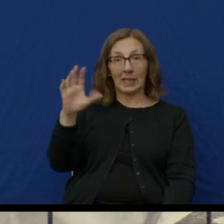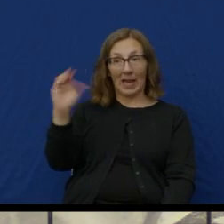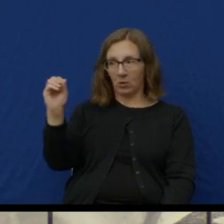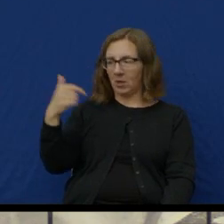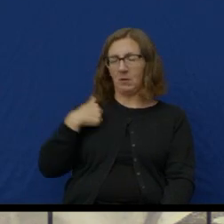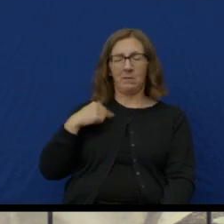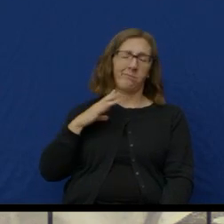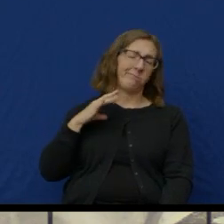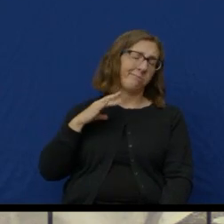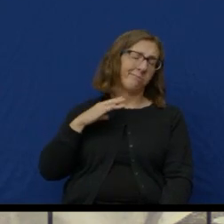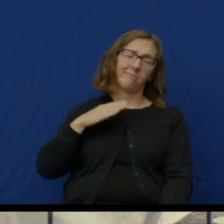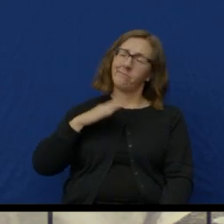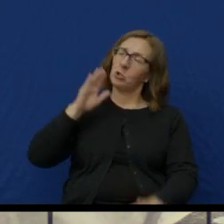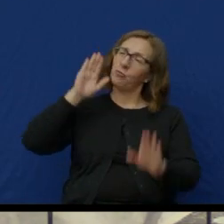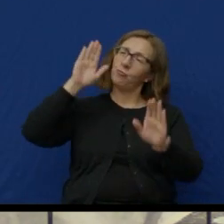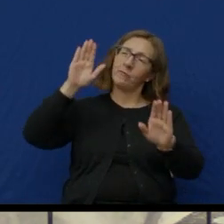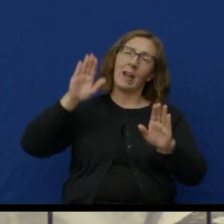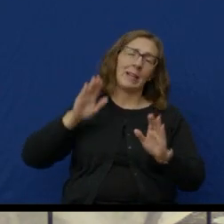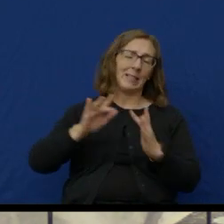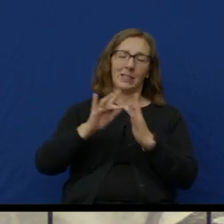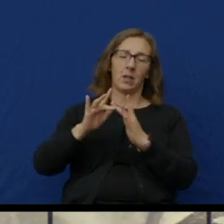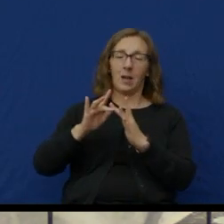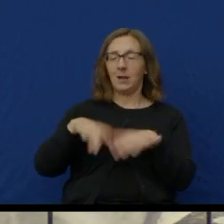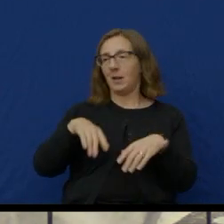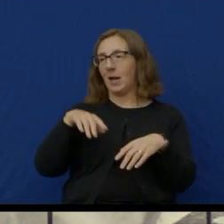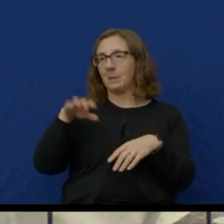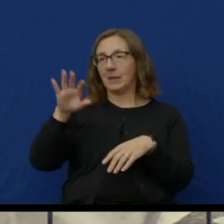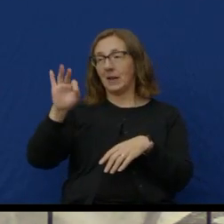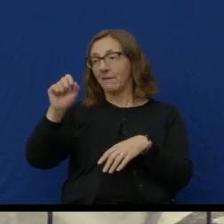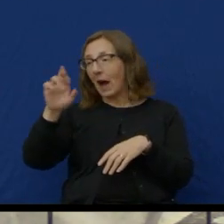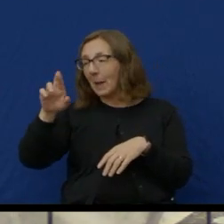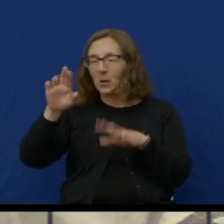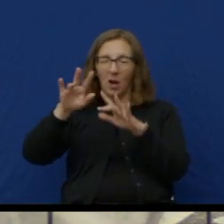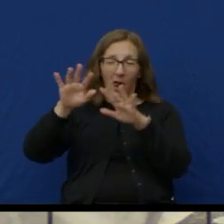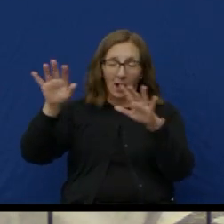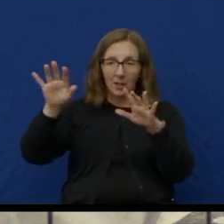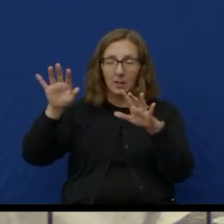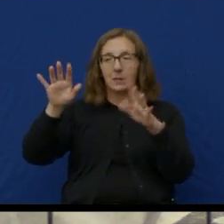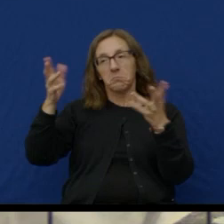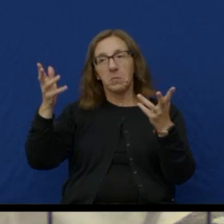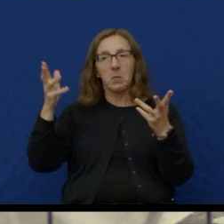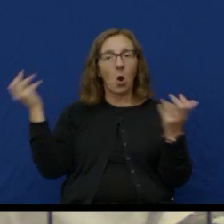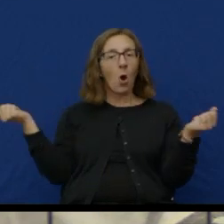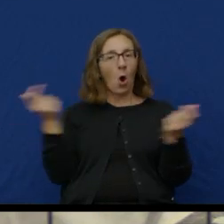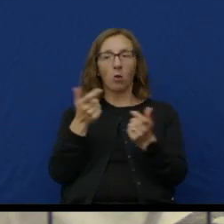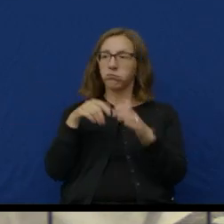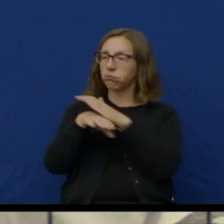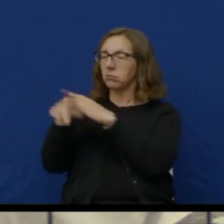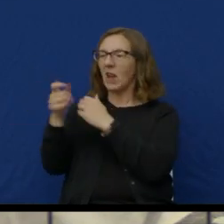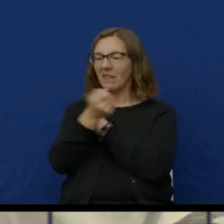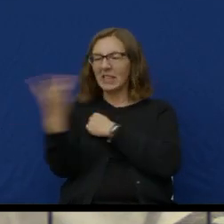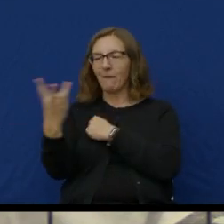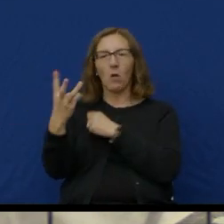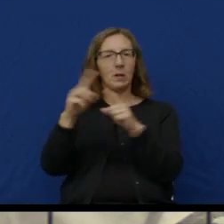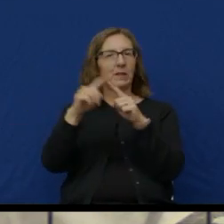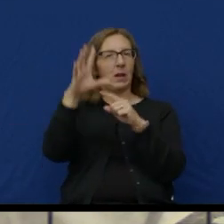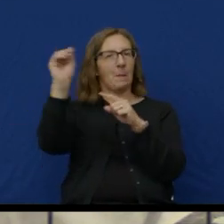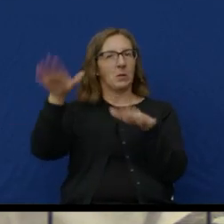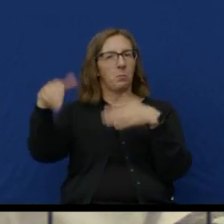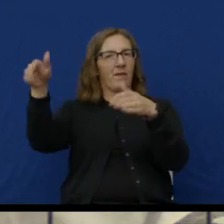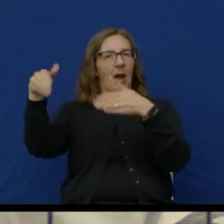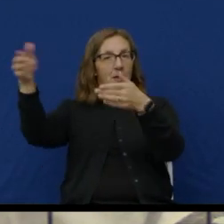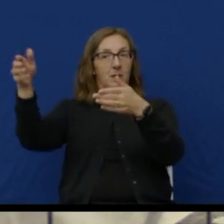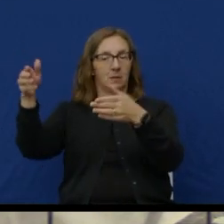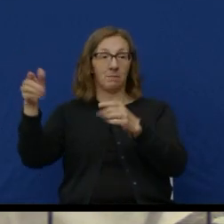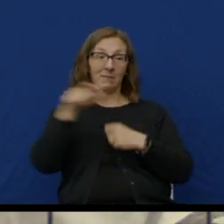internet access. You know, last mile fiber throughout there, just not educationally, and there's a couple of different providers that are there. We realize not every